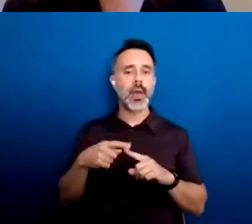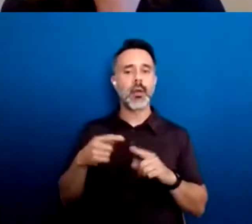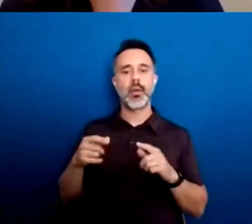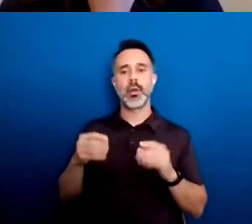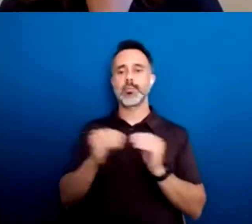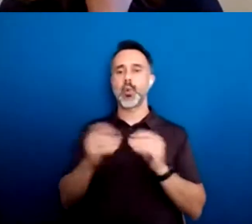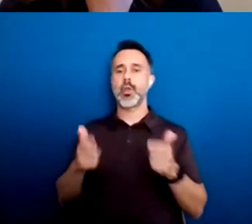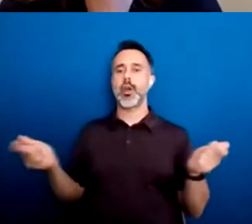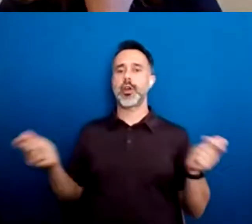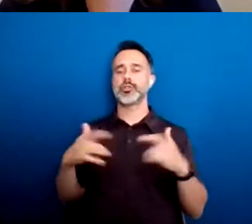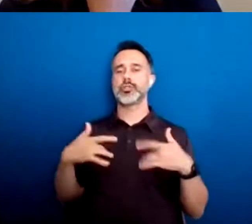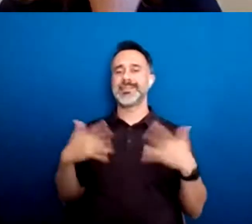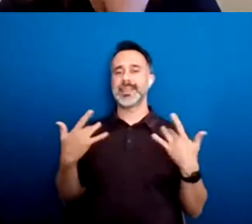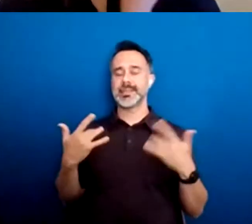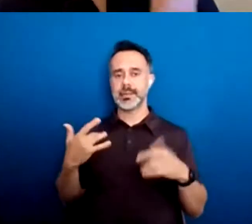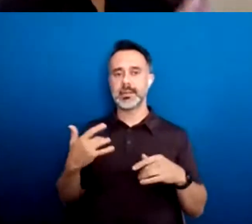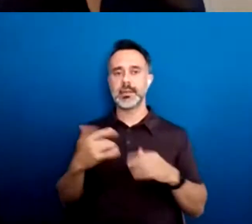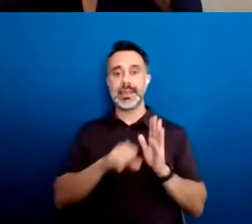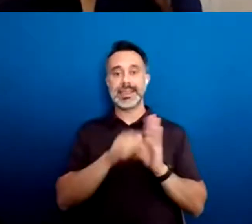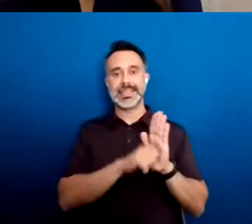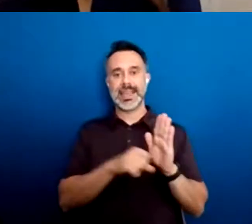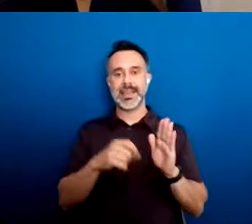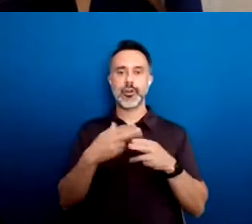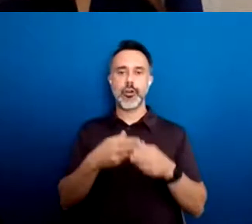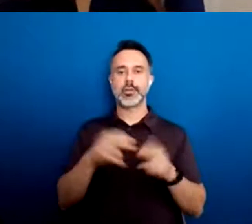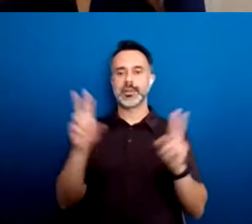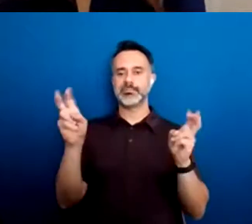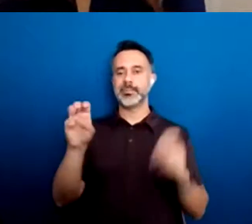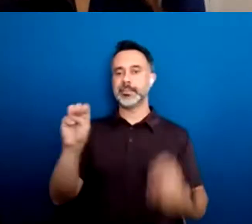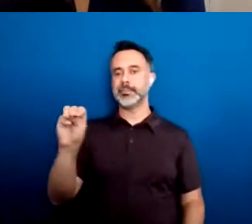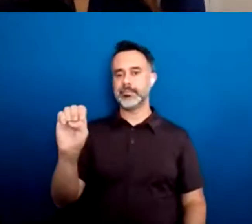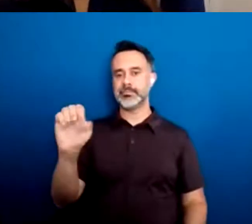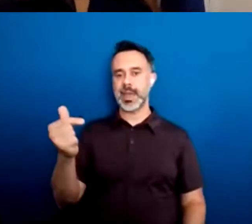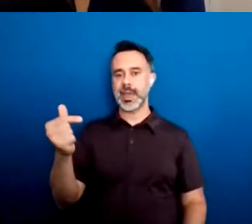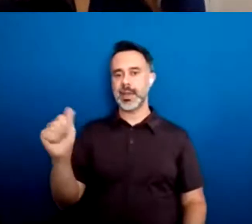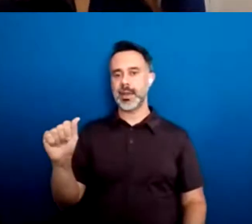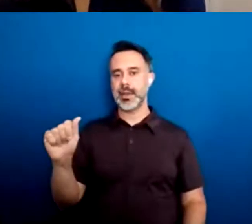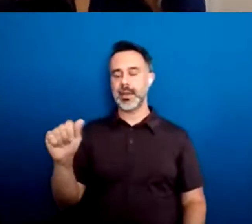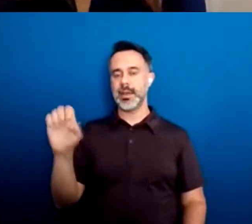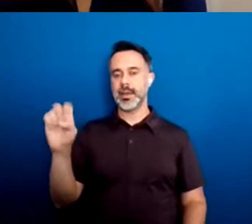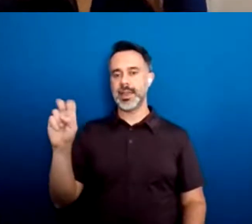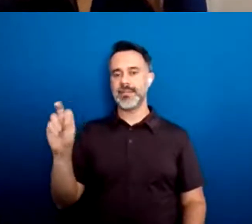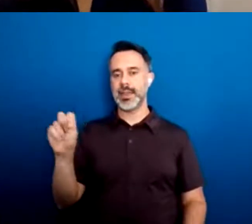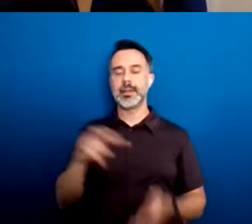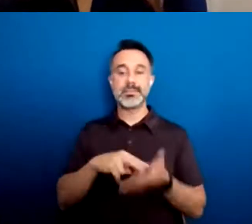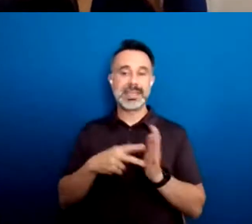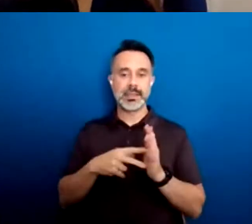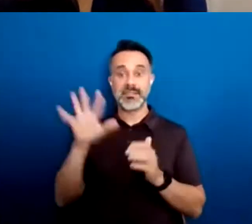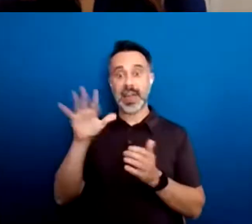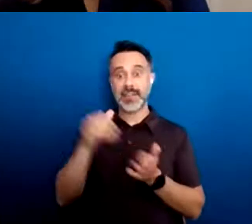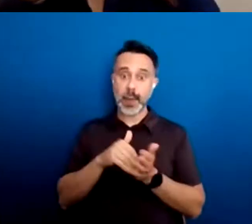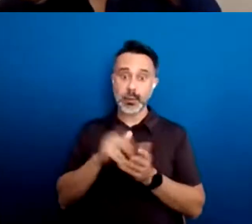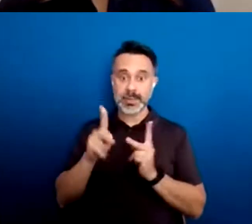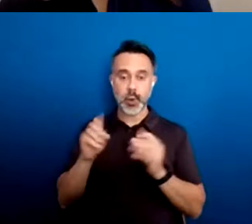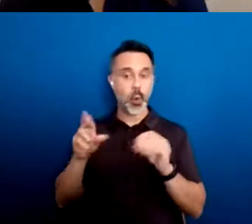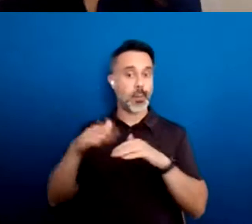events, what the state is deeming mega events. So for an indoor event, that would be an attendance of 5,000 or greater. For an